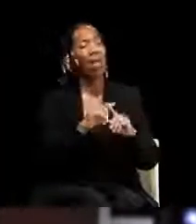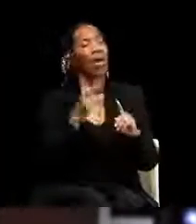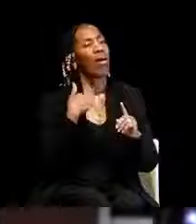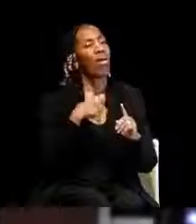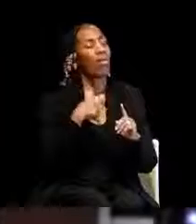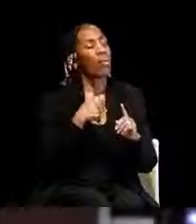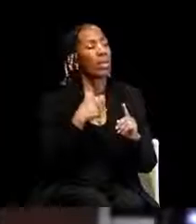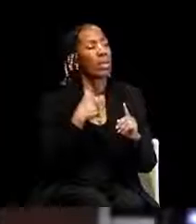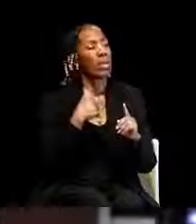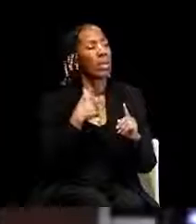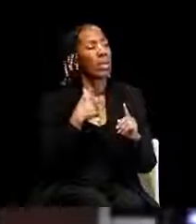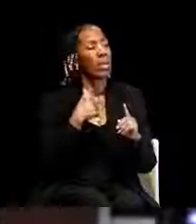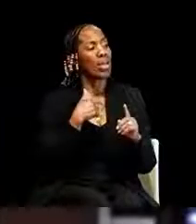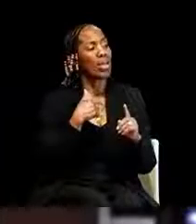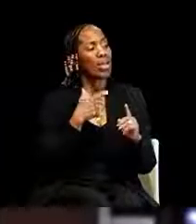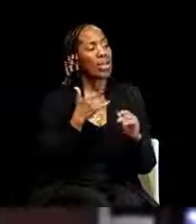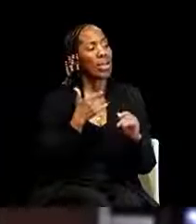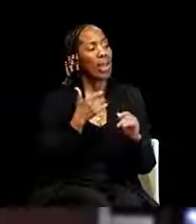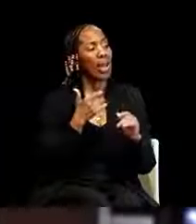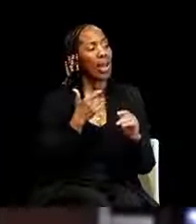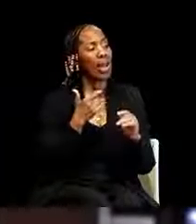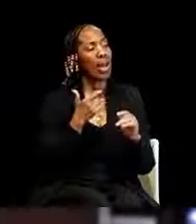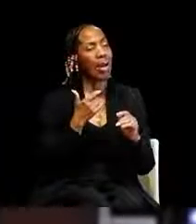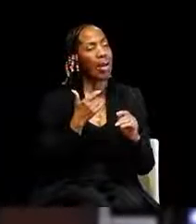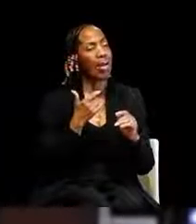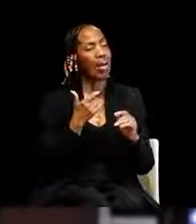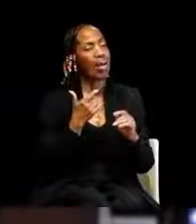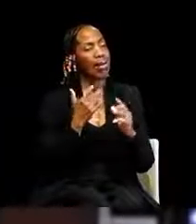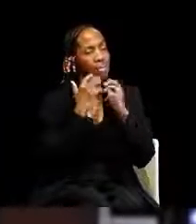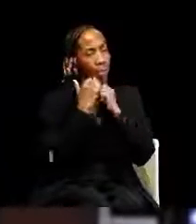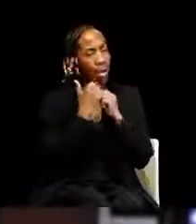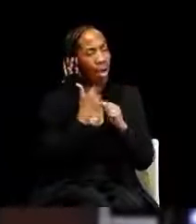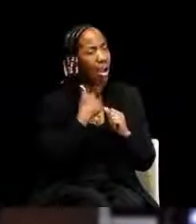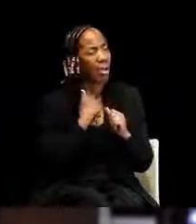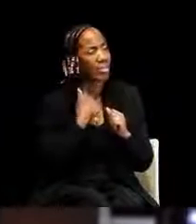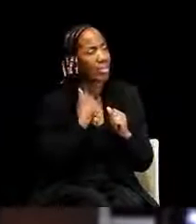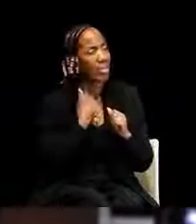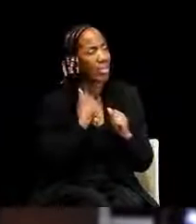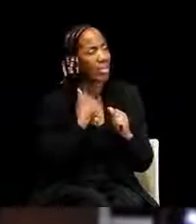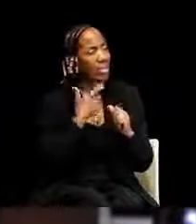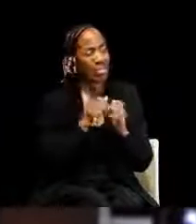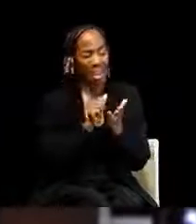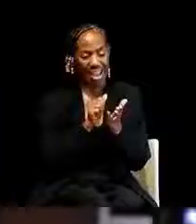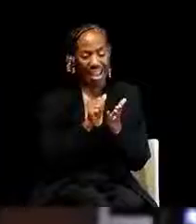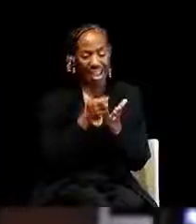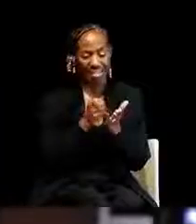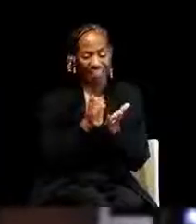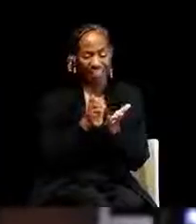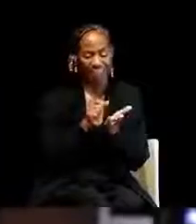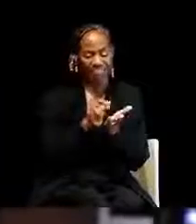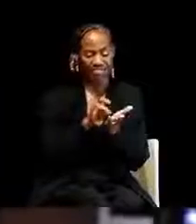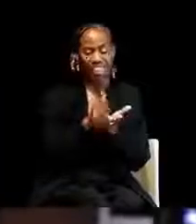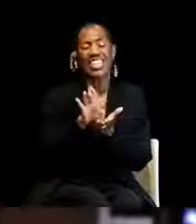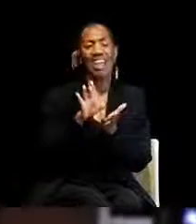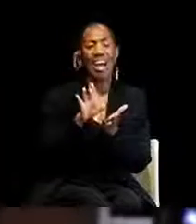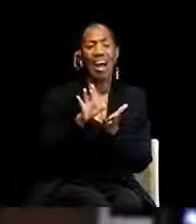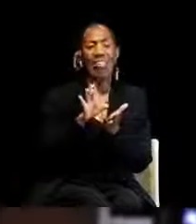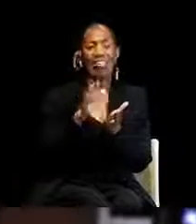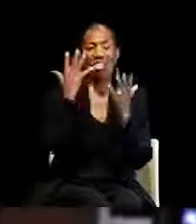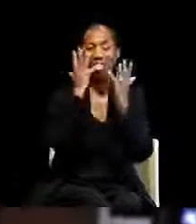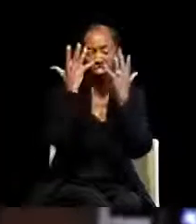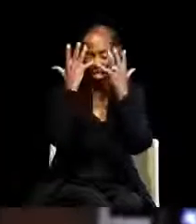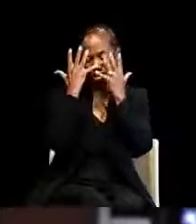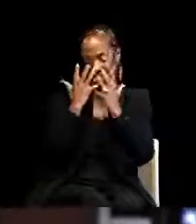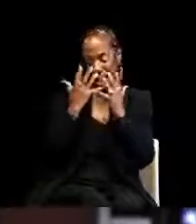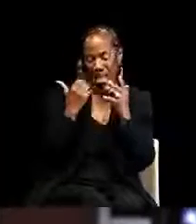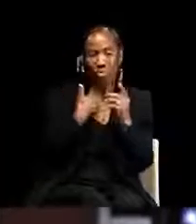to embrace ourselves if we want people to like us. You can't castigate yourself. You can't be ashamed of who you are, and you